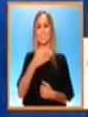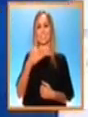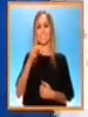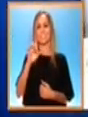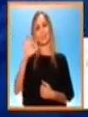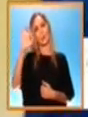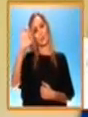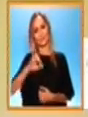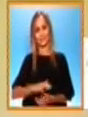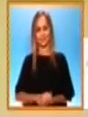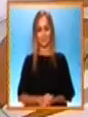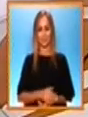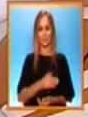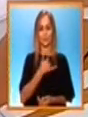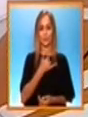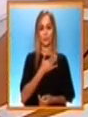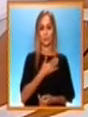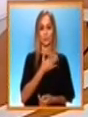2-1-4-6-6-7-7-0-8.